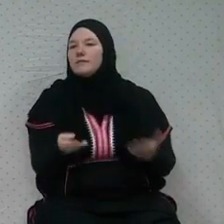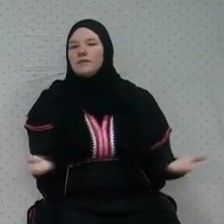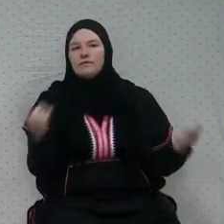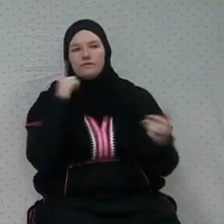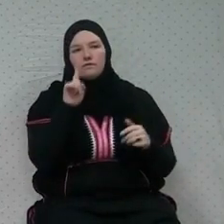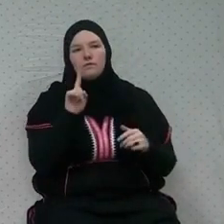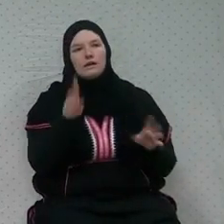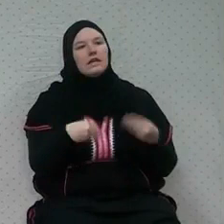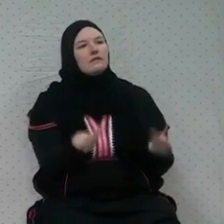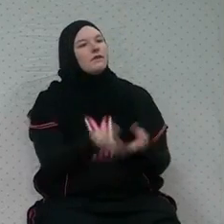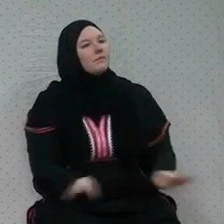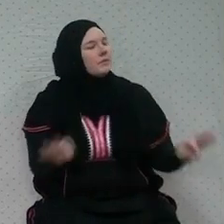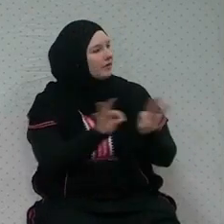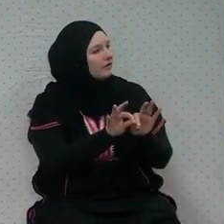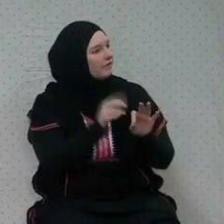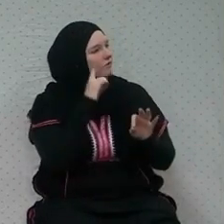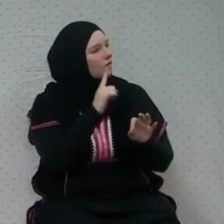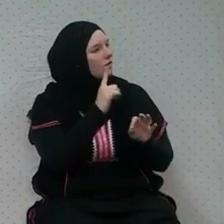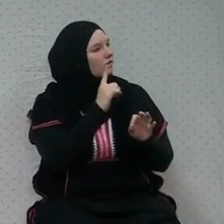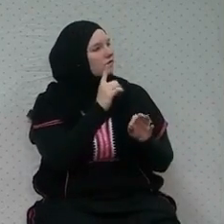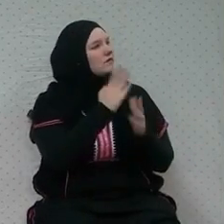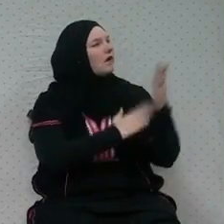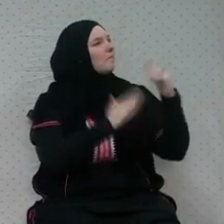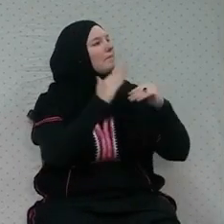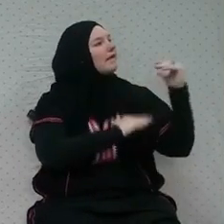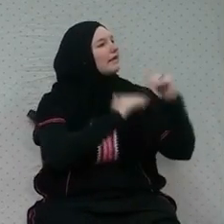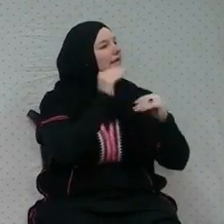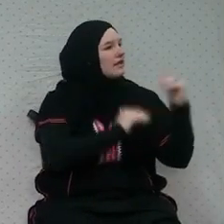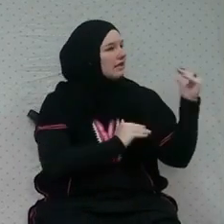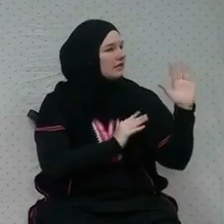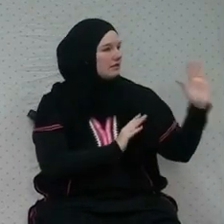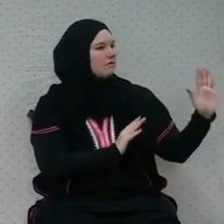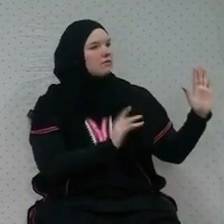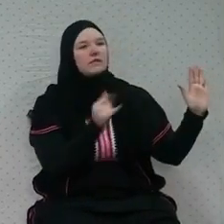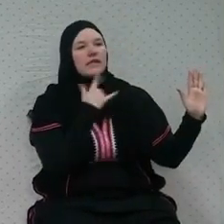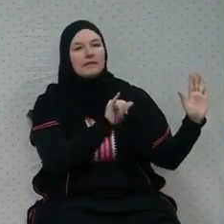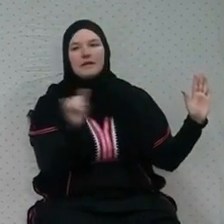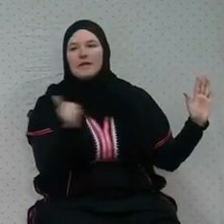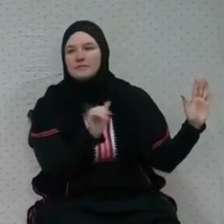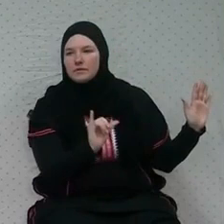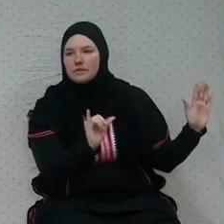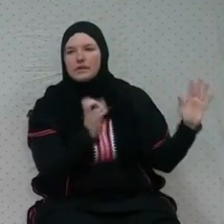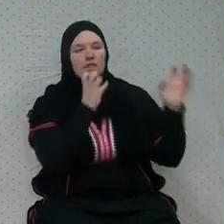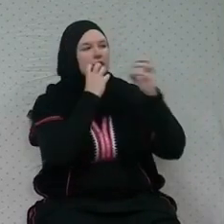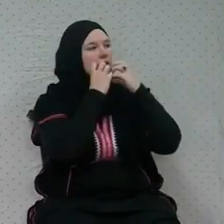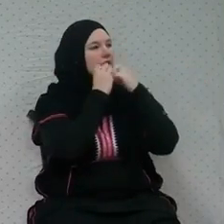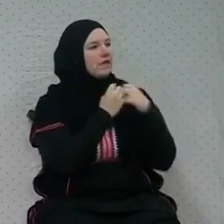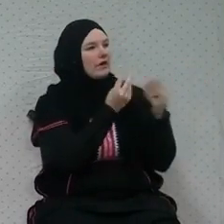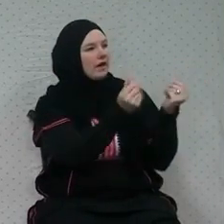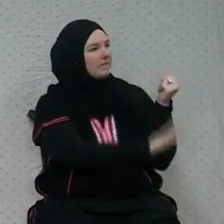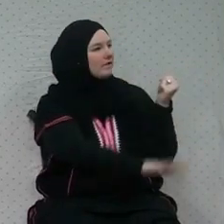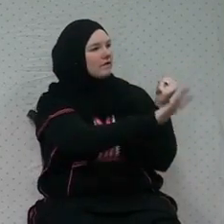giving importance to some buildings. We say Al-Haram Al-Jami'i, the sacred campus,